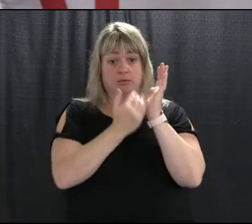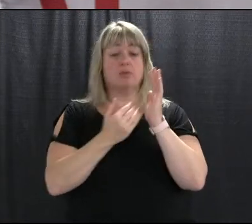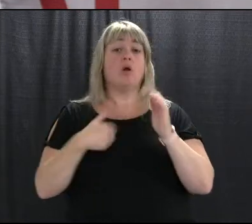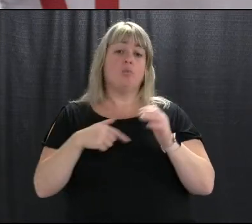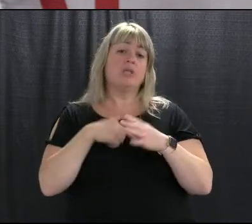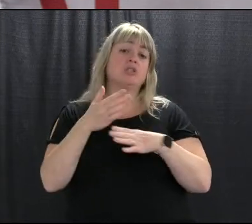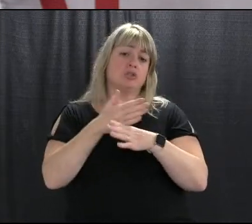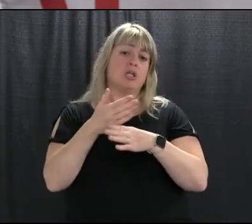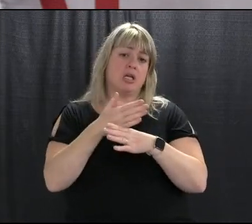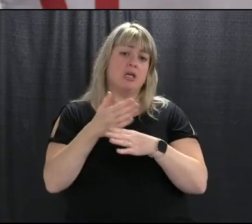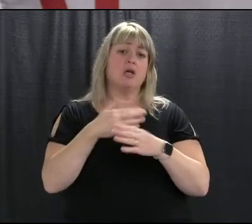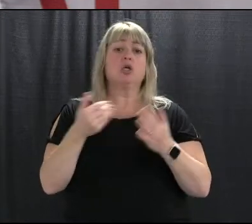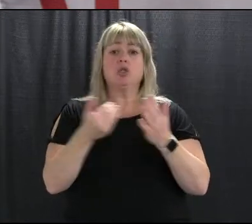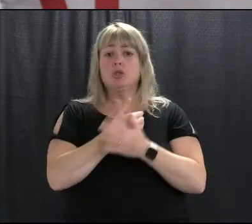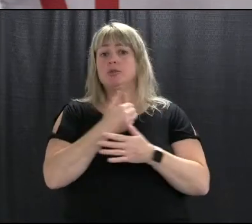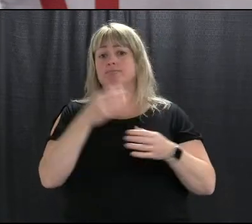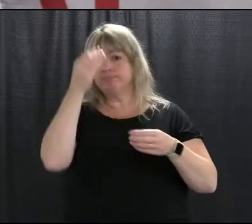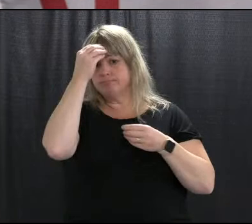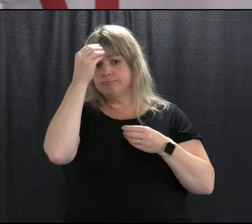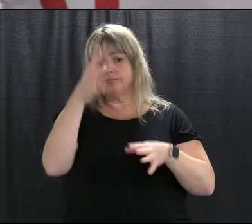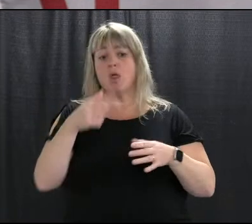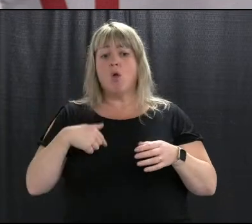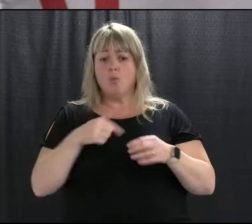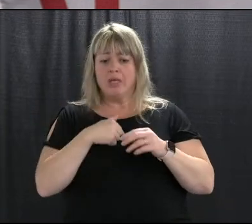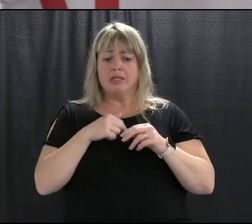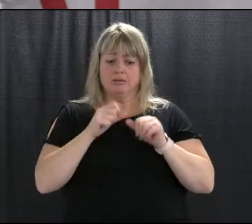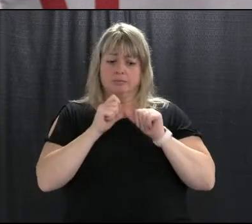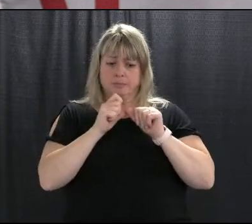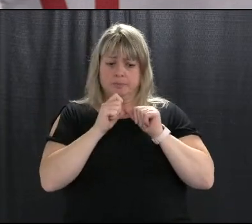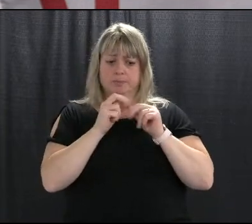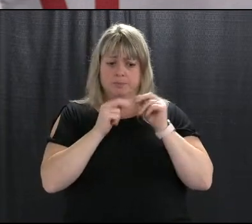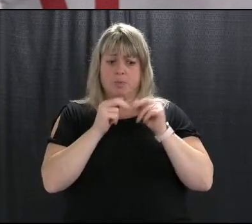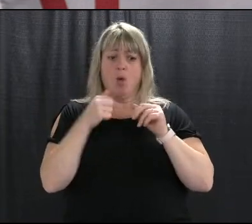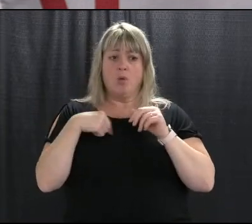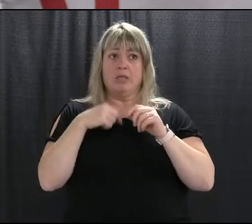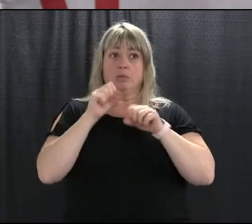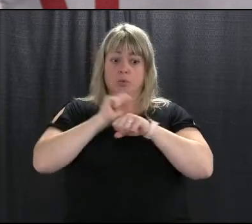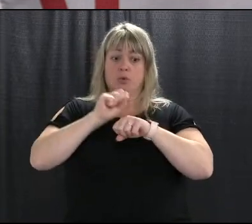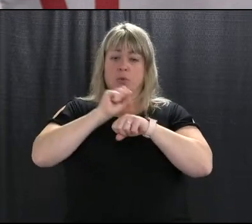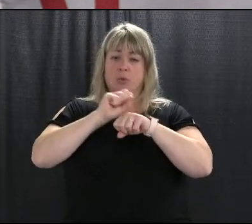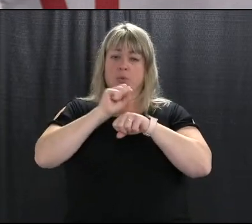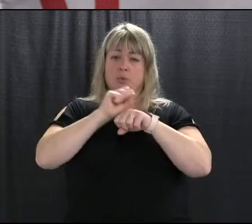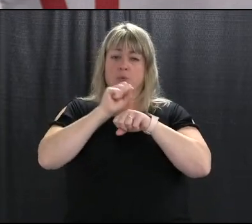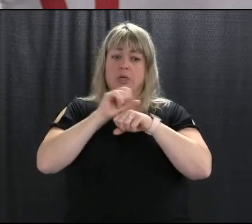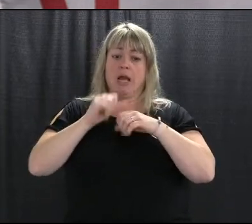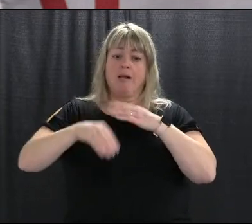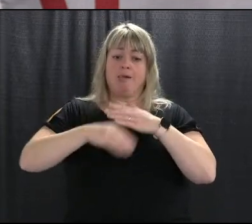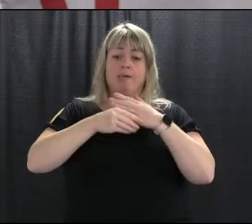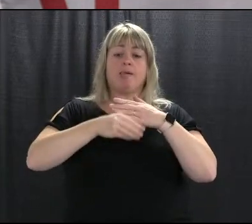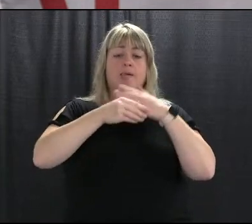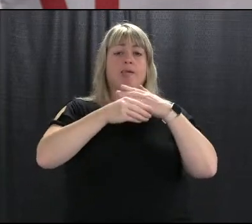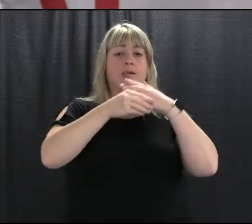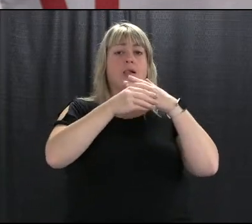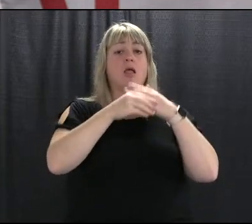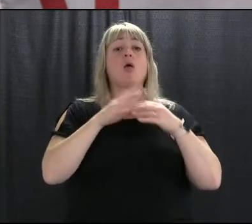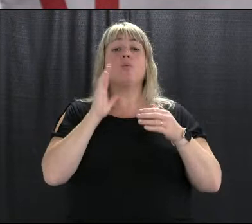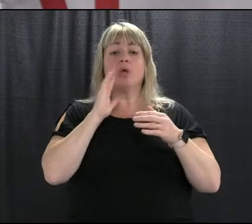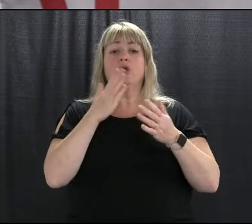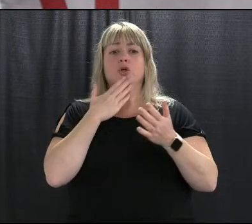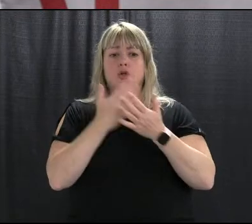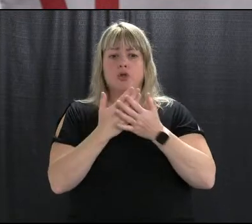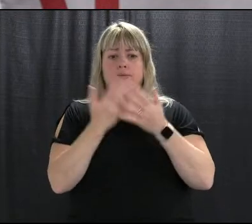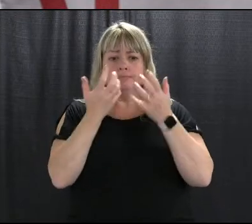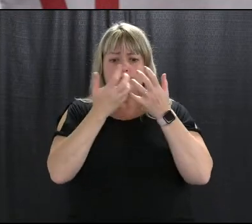activities that we built on what we have accomplished so far. They will complement